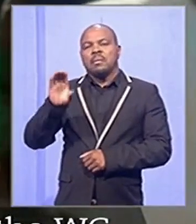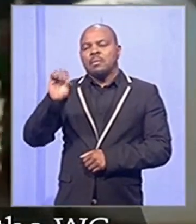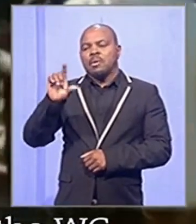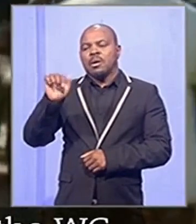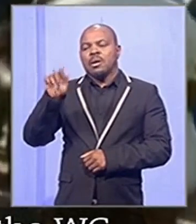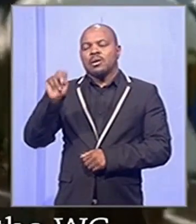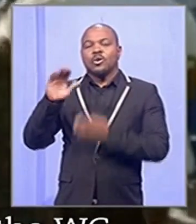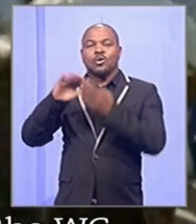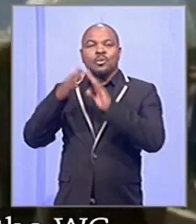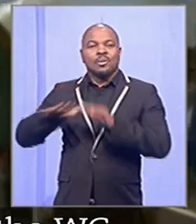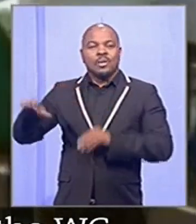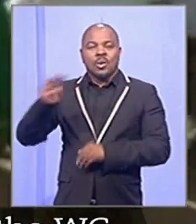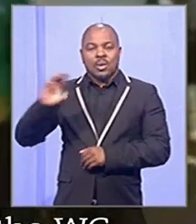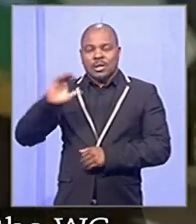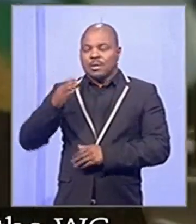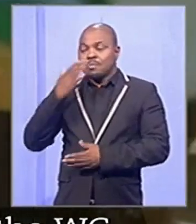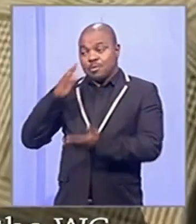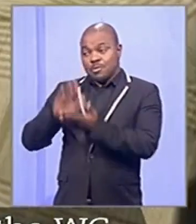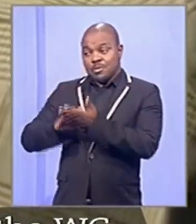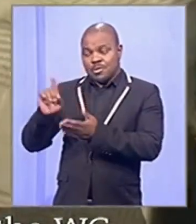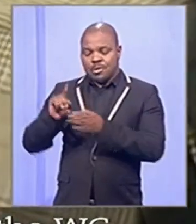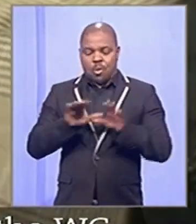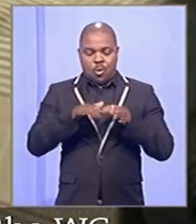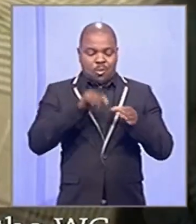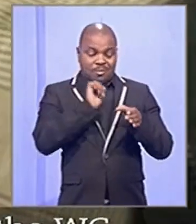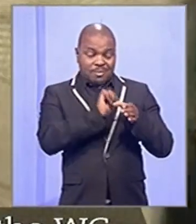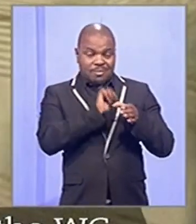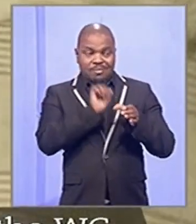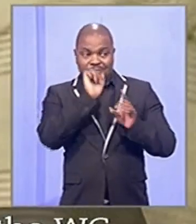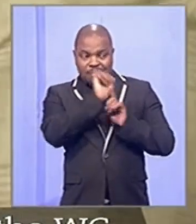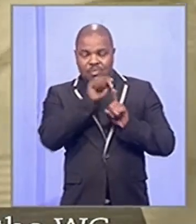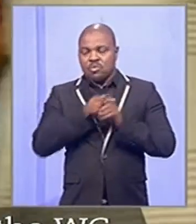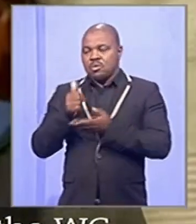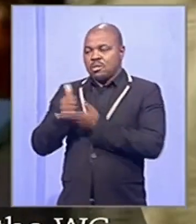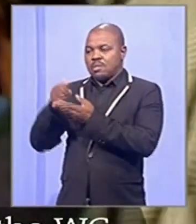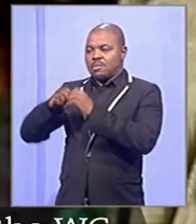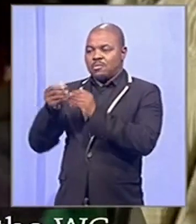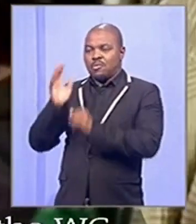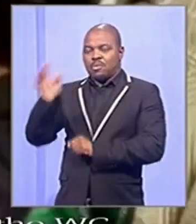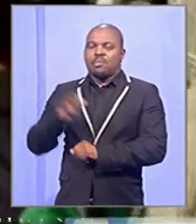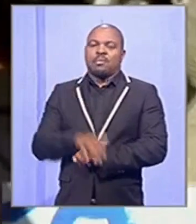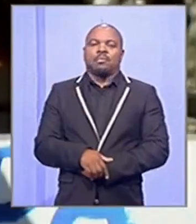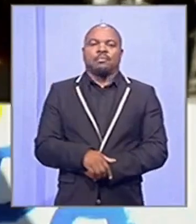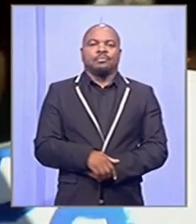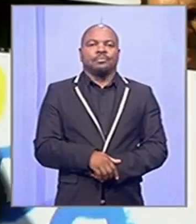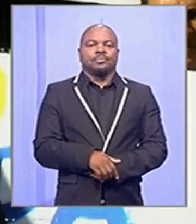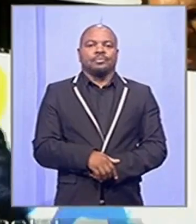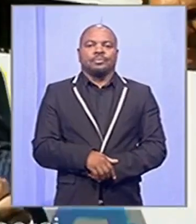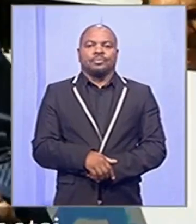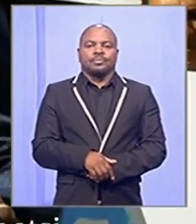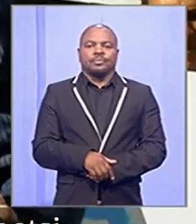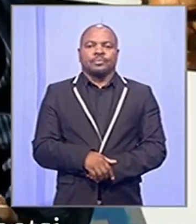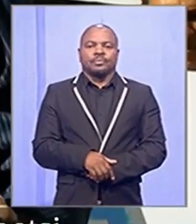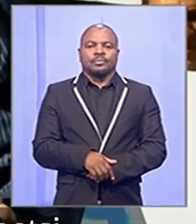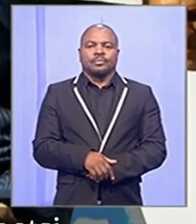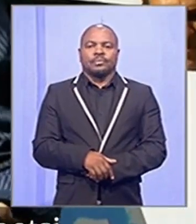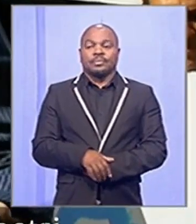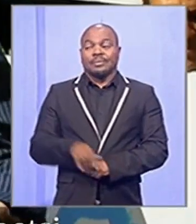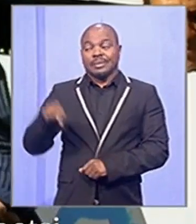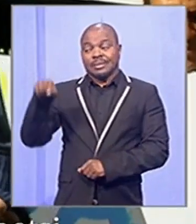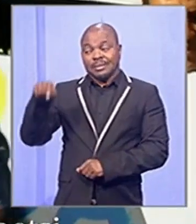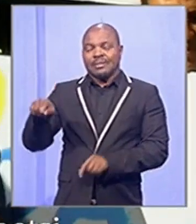Mopresidente wa ANC Cyril Ramaphosa o tshepisitse baahi ba Woolsley le batweng la Buoland Western Cape hore mokga wa